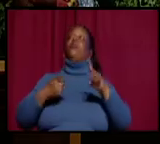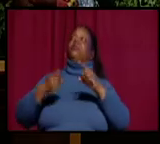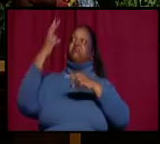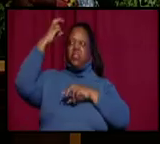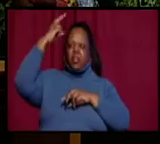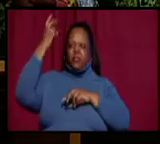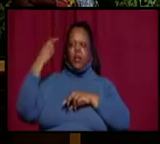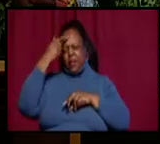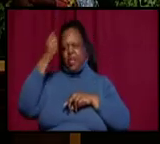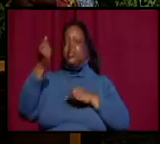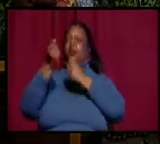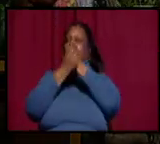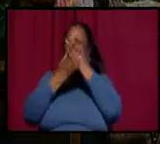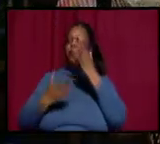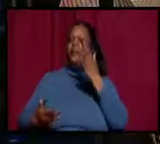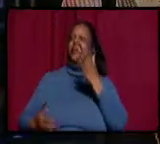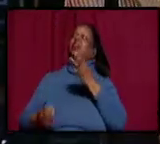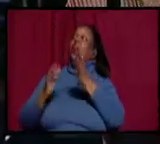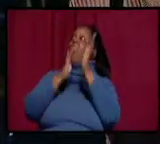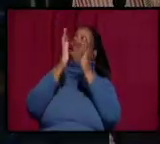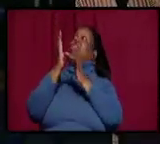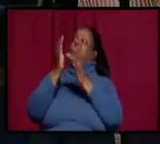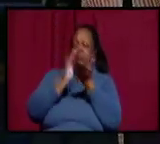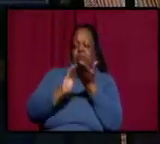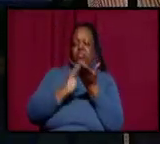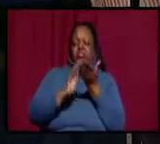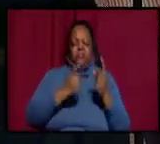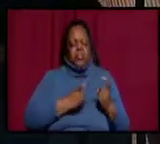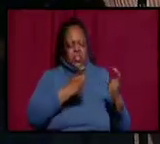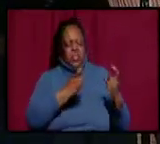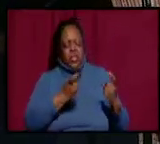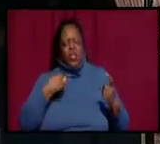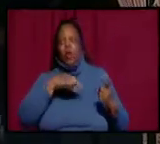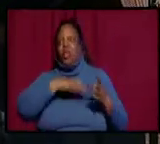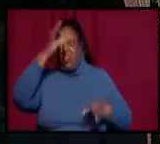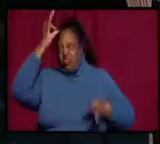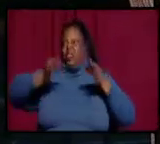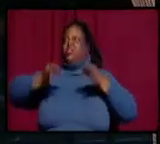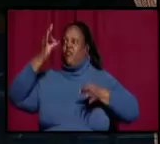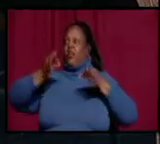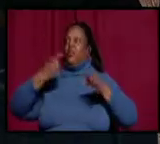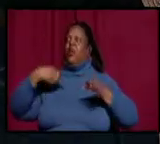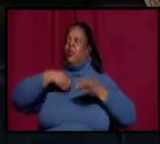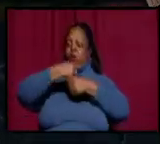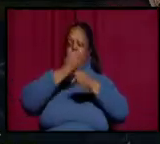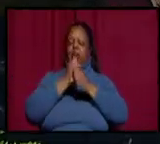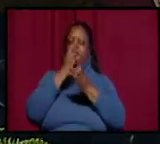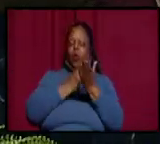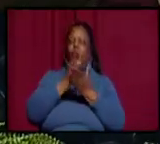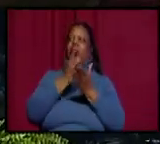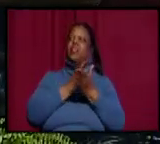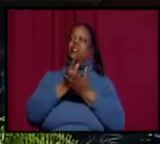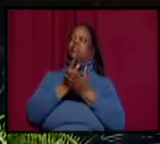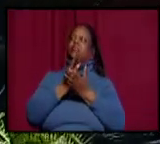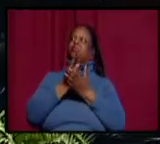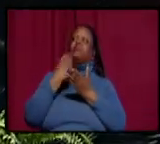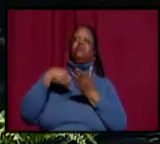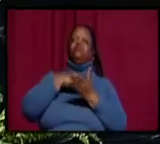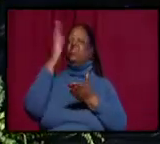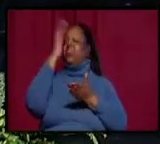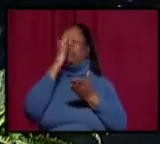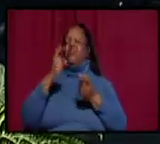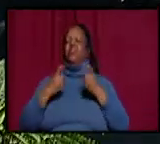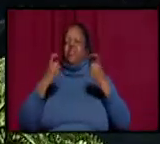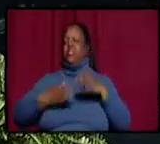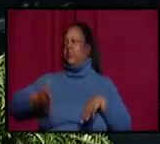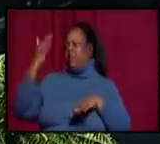blood of Jesus our sins are forgiven. It's through the blood that we're justified, that we're made righteous just as if we've never